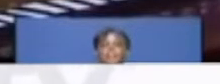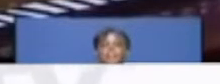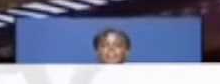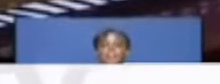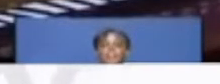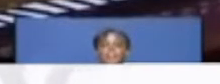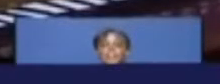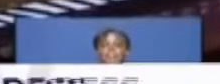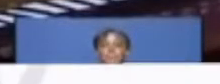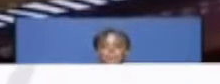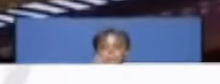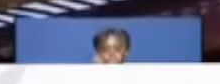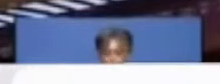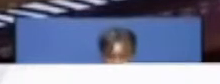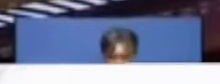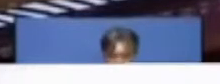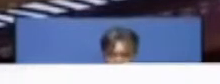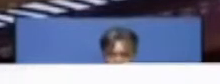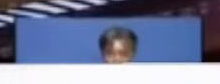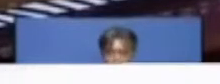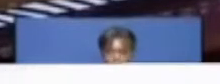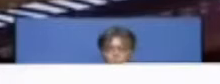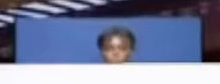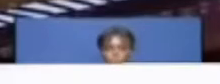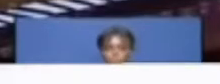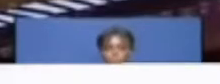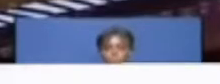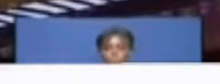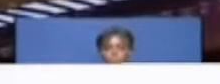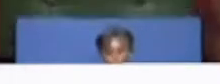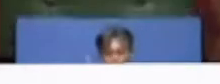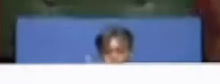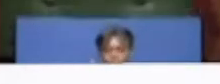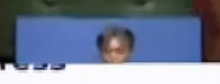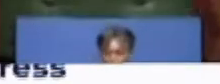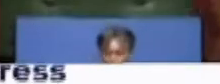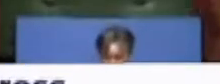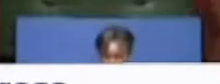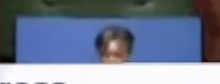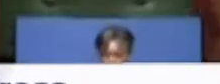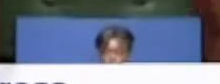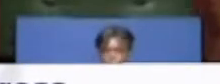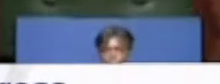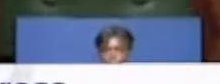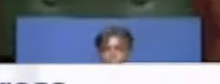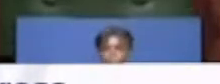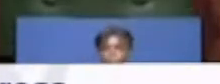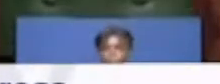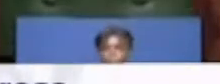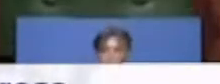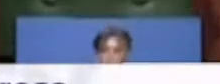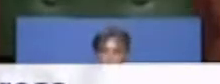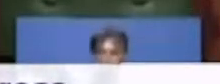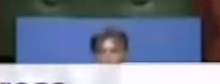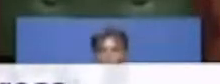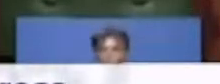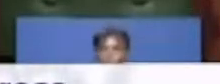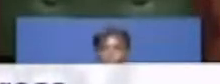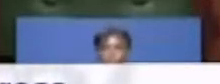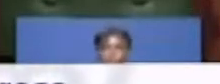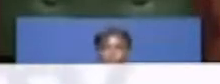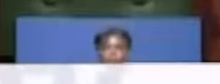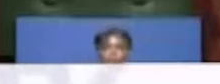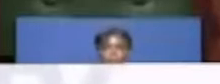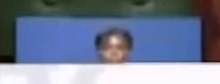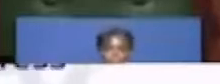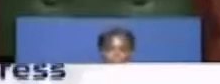lead this Parliament in tearing down these barriers. So, honorable speakers, honorable members, it is now